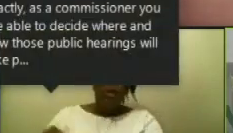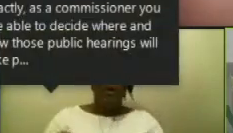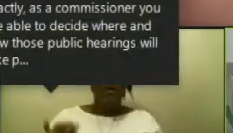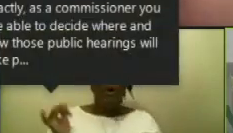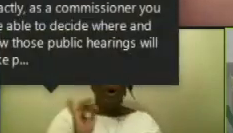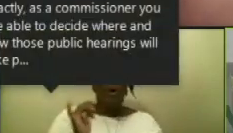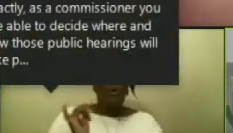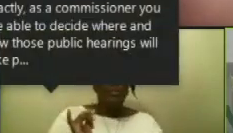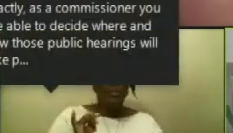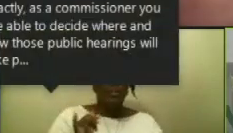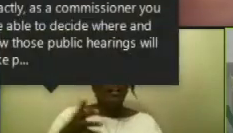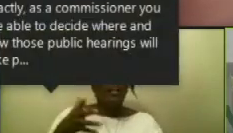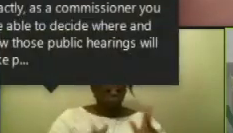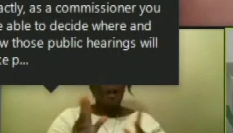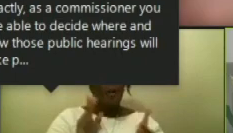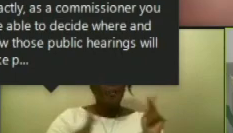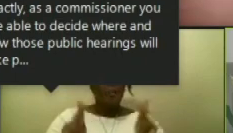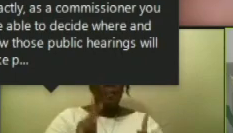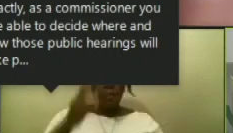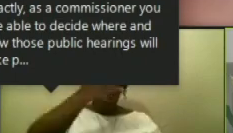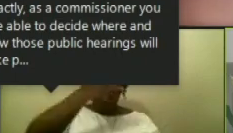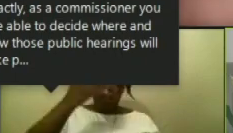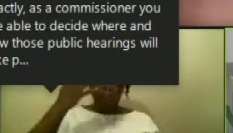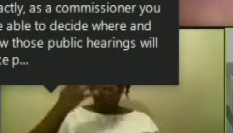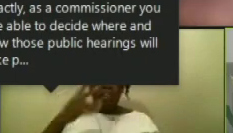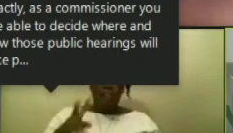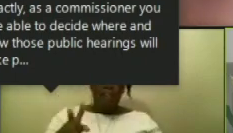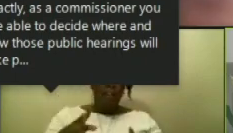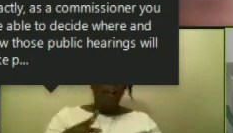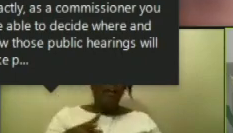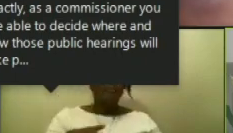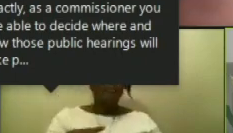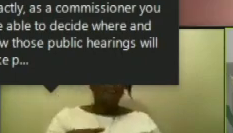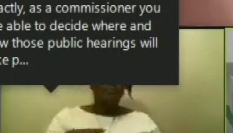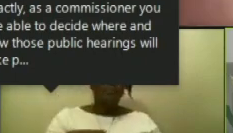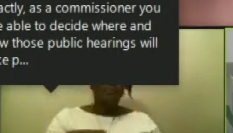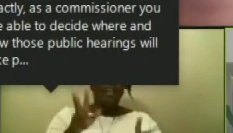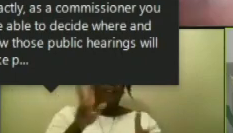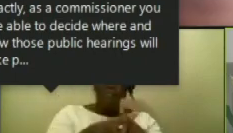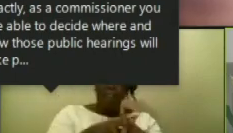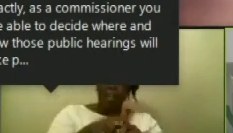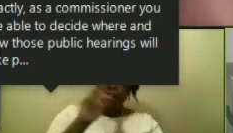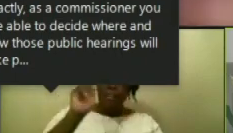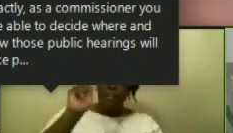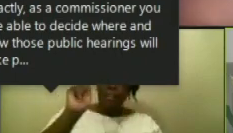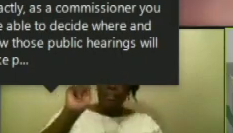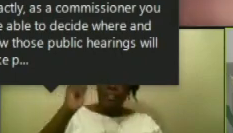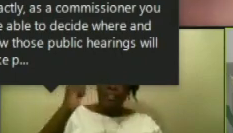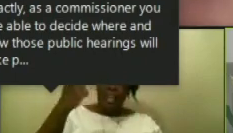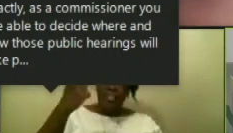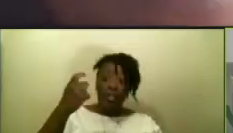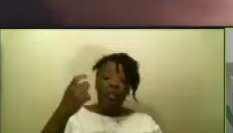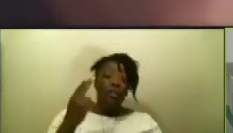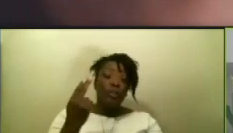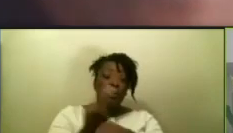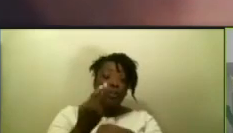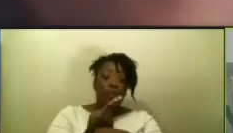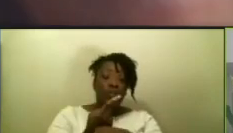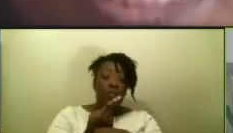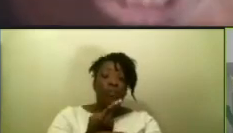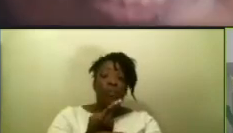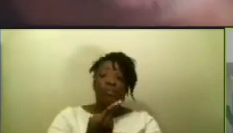allowing immigrants who file their taxes using ITIN numbers, which are individual